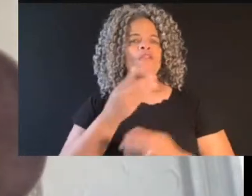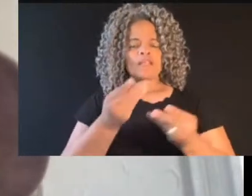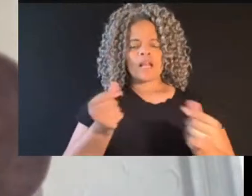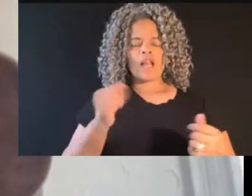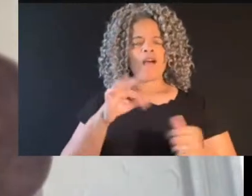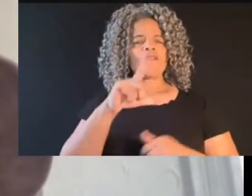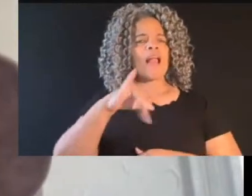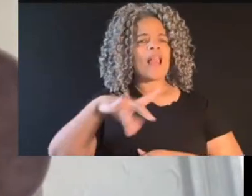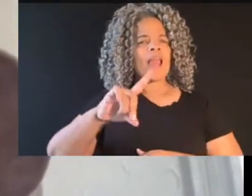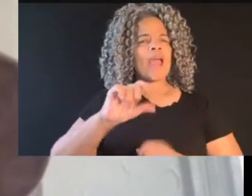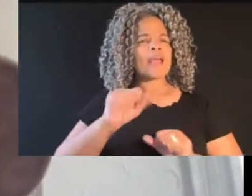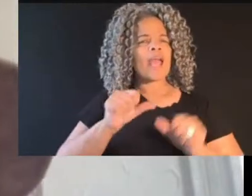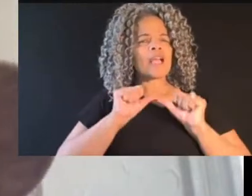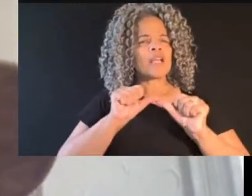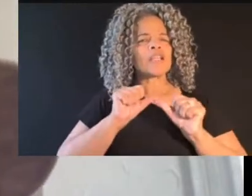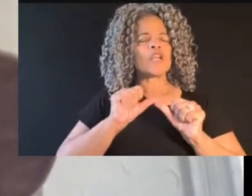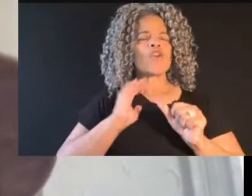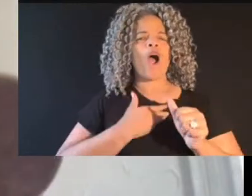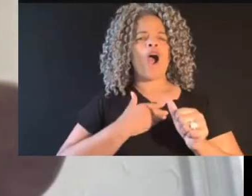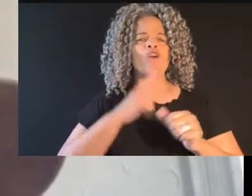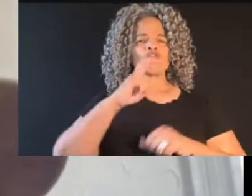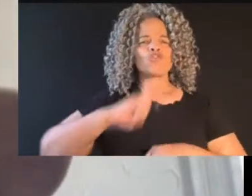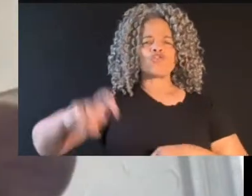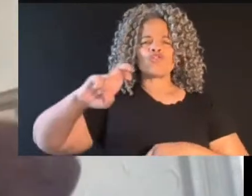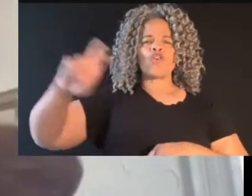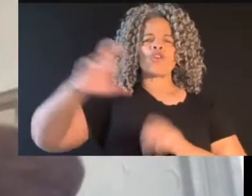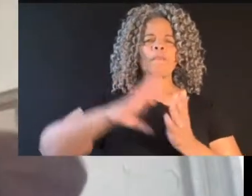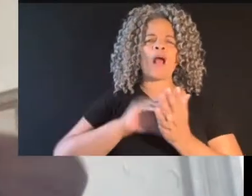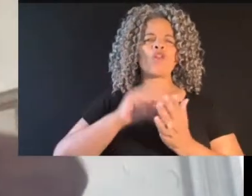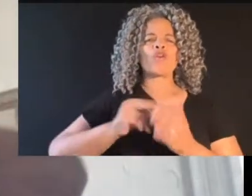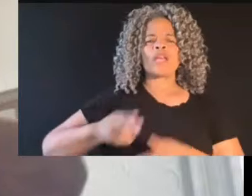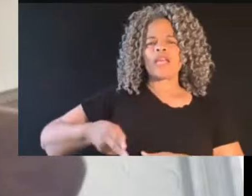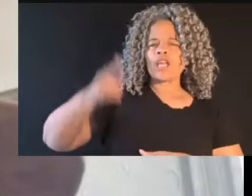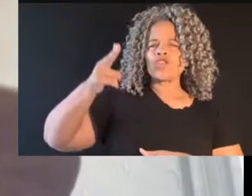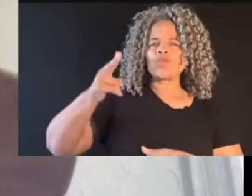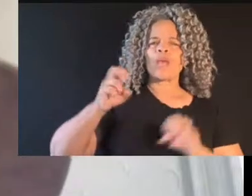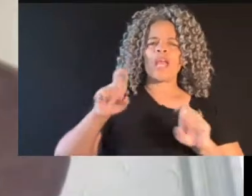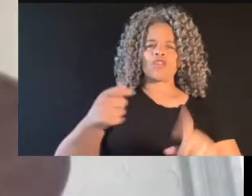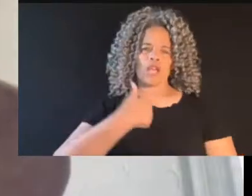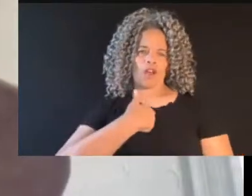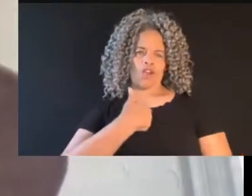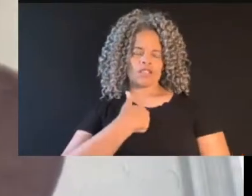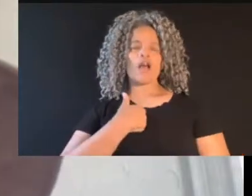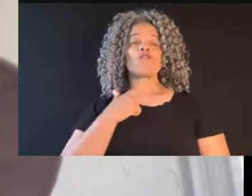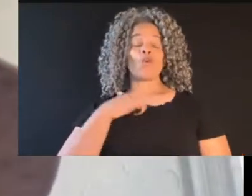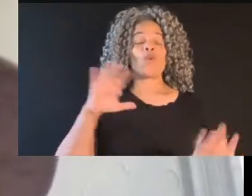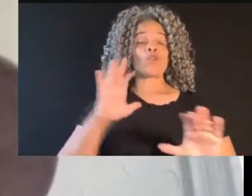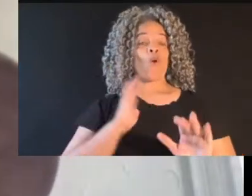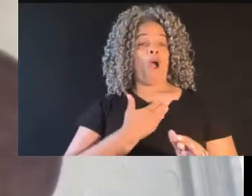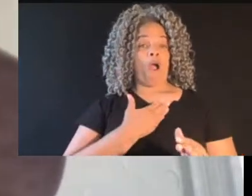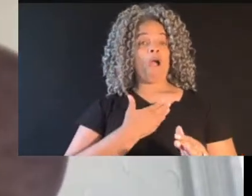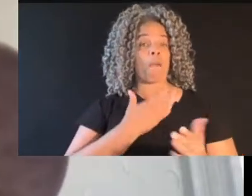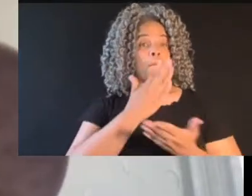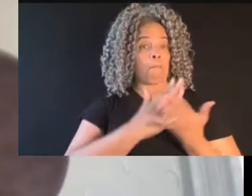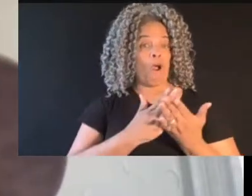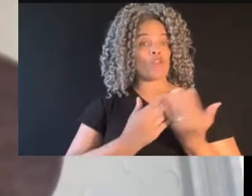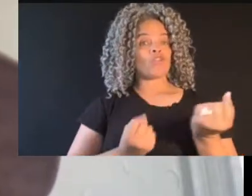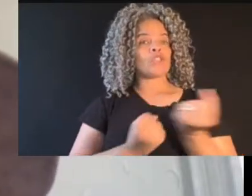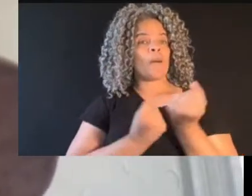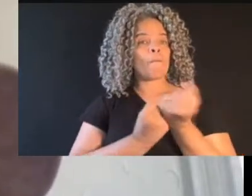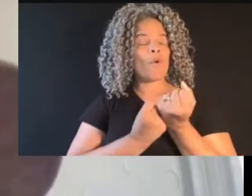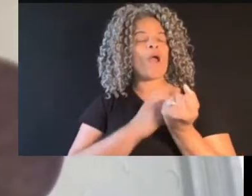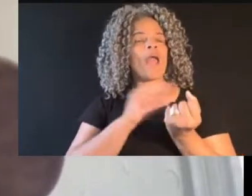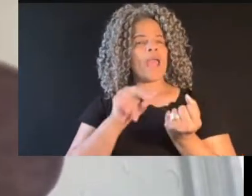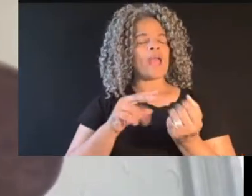continue our journey by learning history and educating ourselves so that we can do our part to support and stand